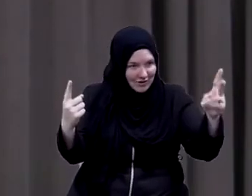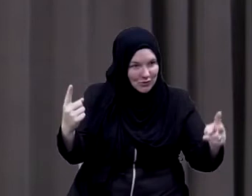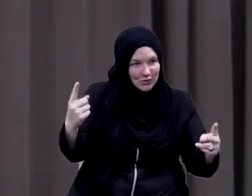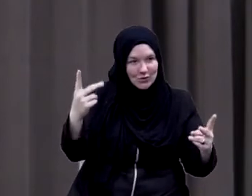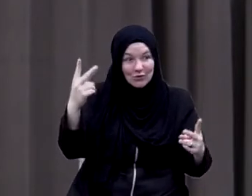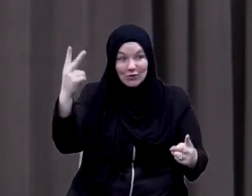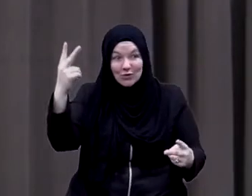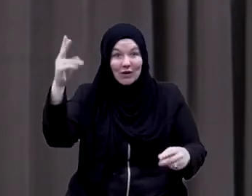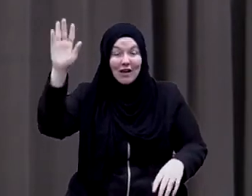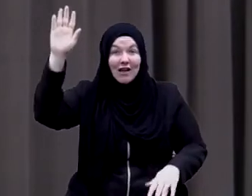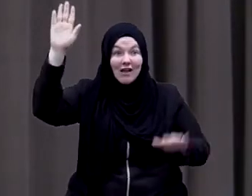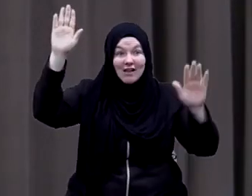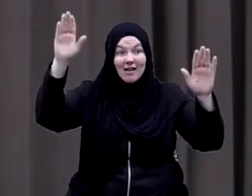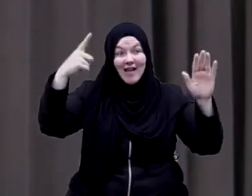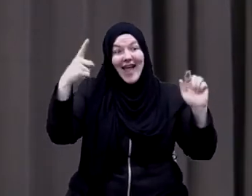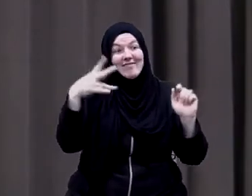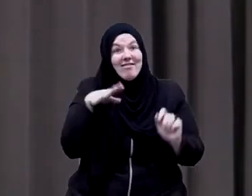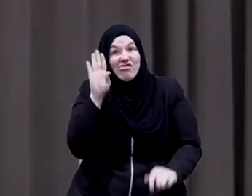2.5?